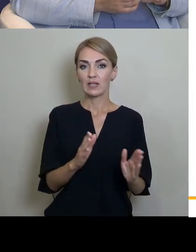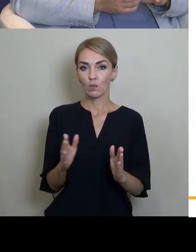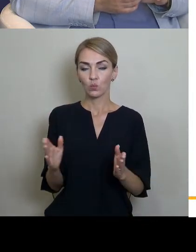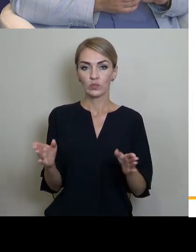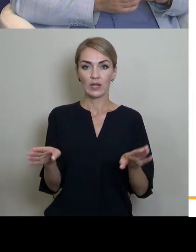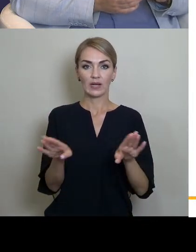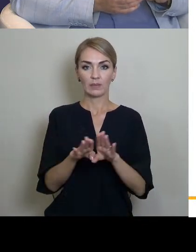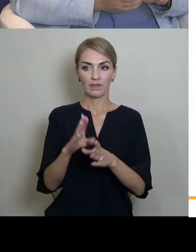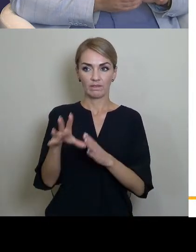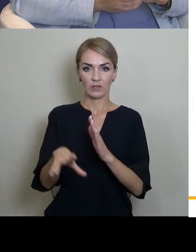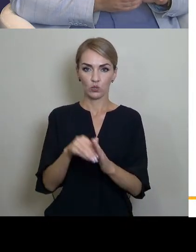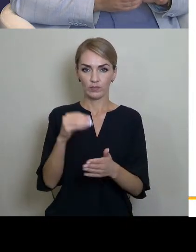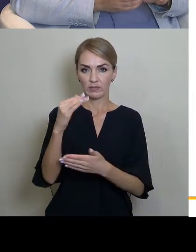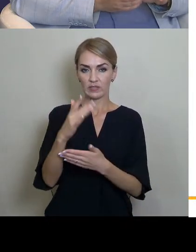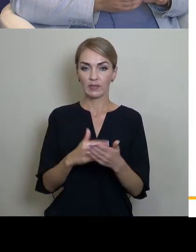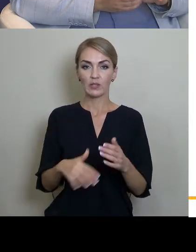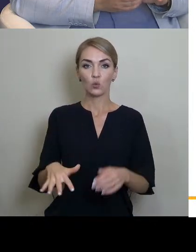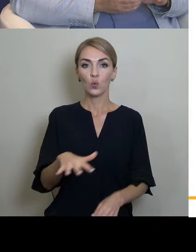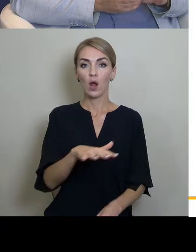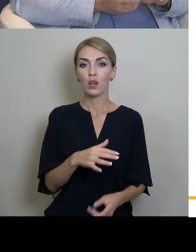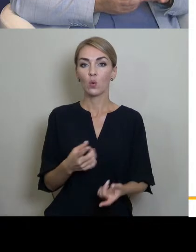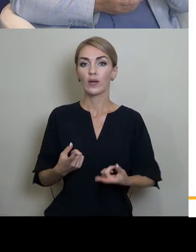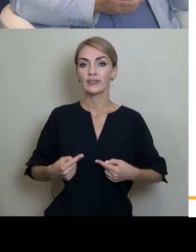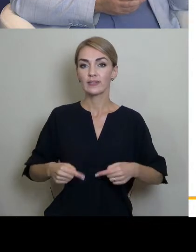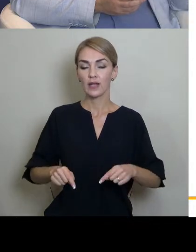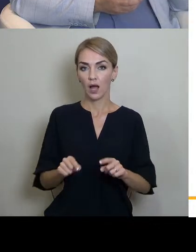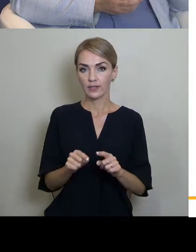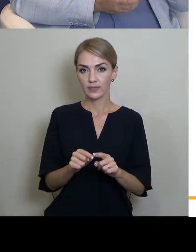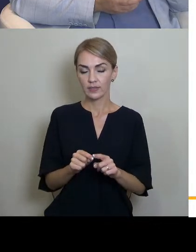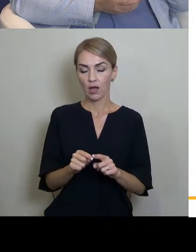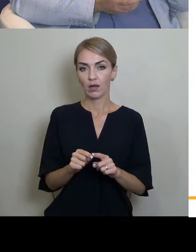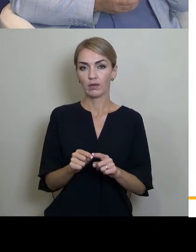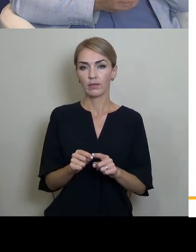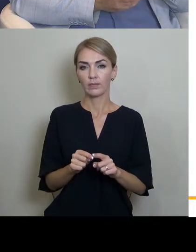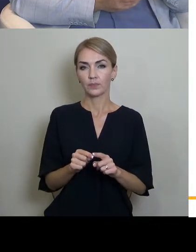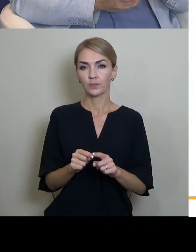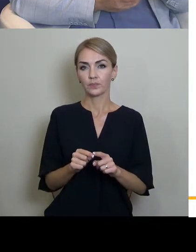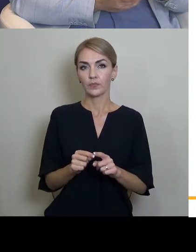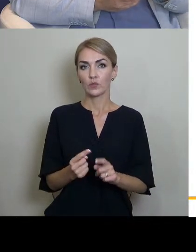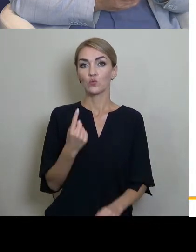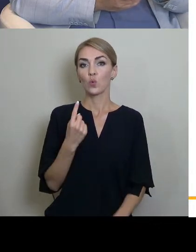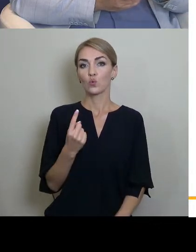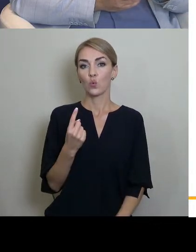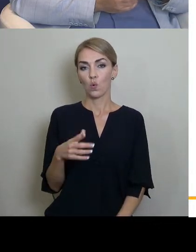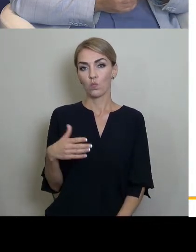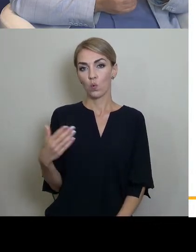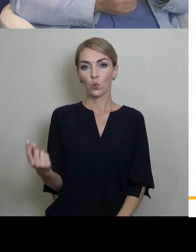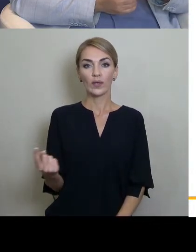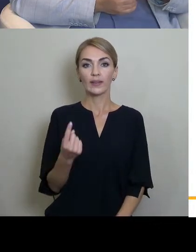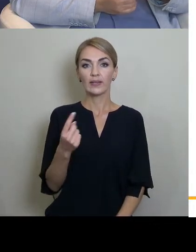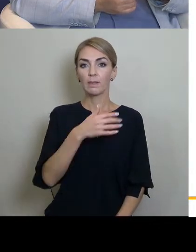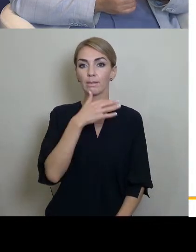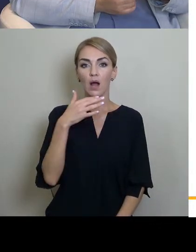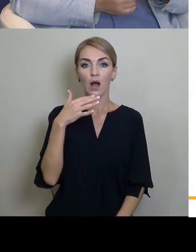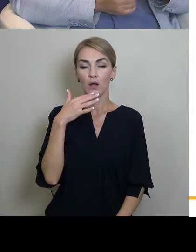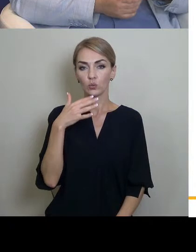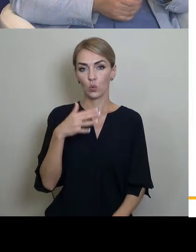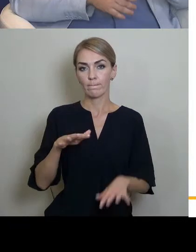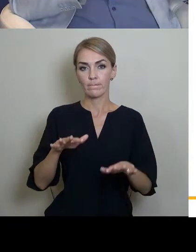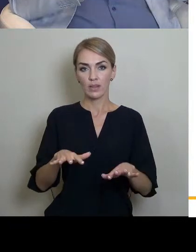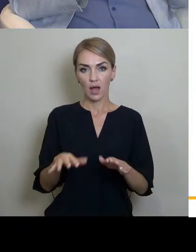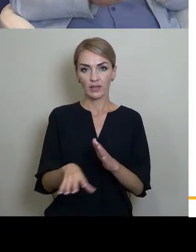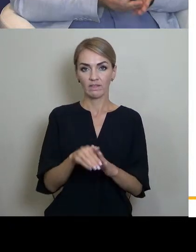proportional system with the open lists. Territorial organizations has 2 levels. On the one hand, it's